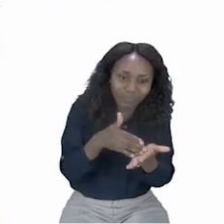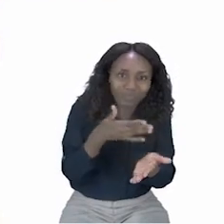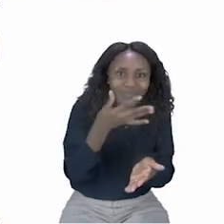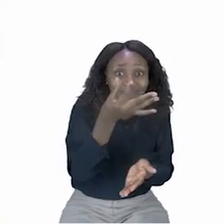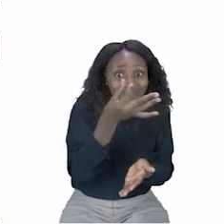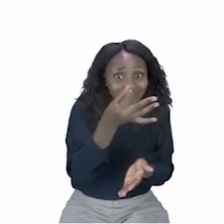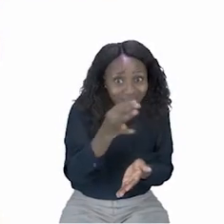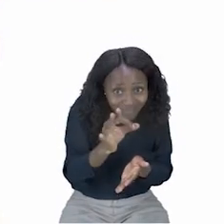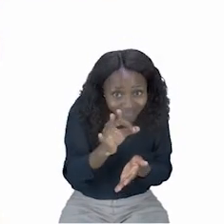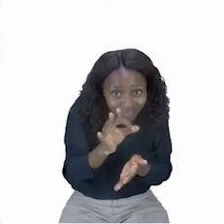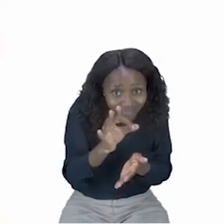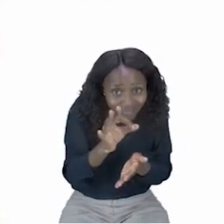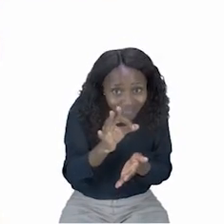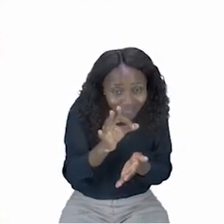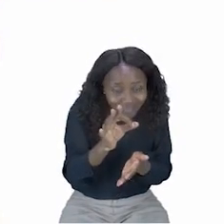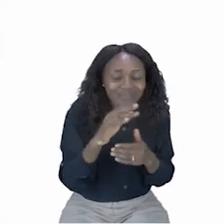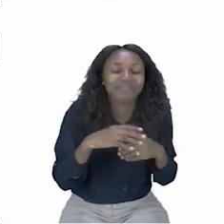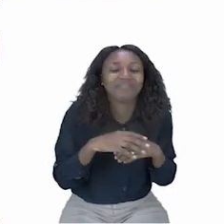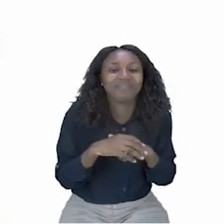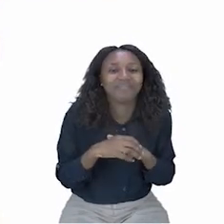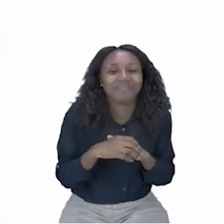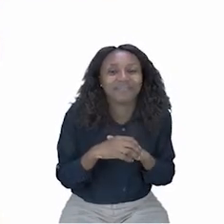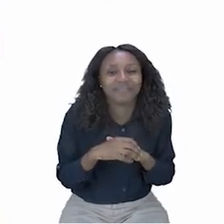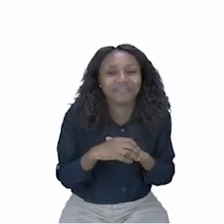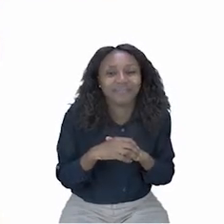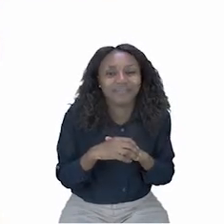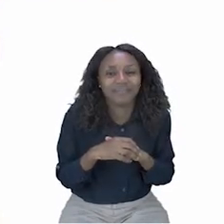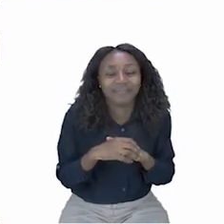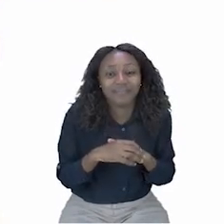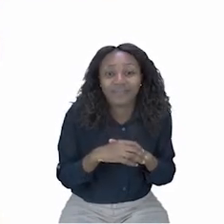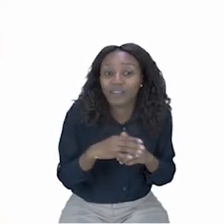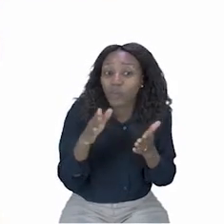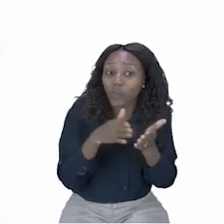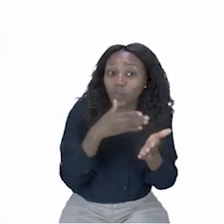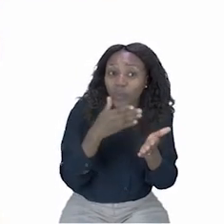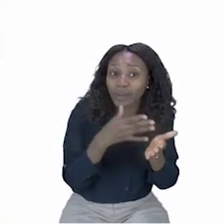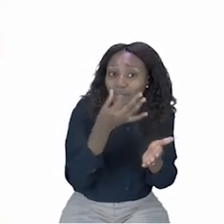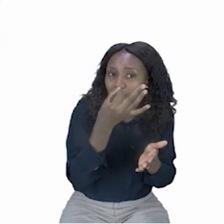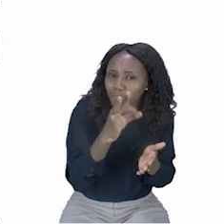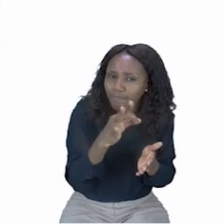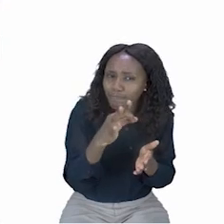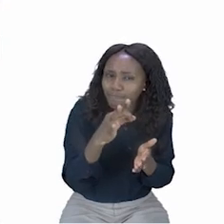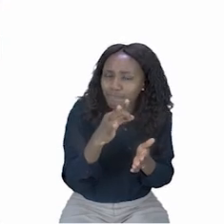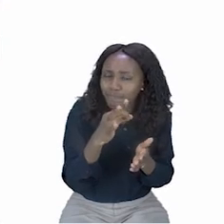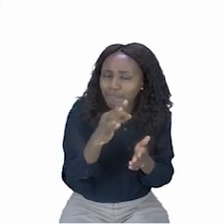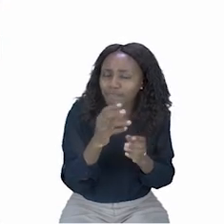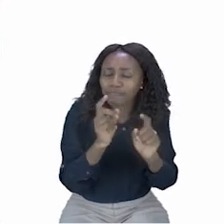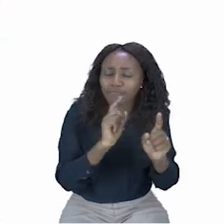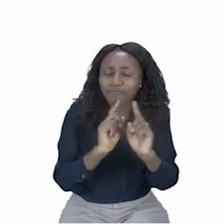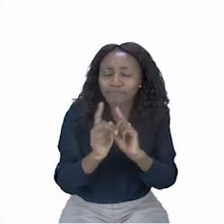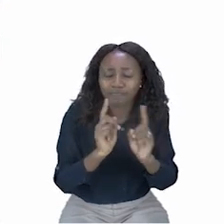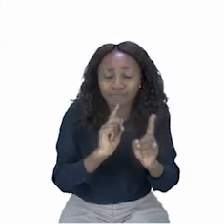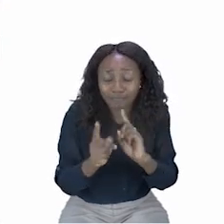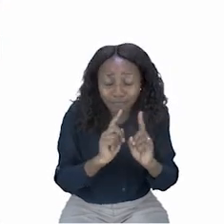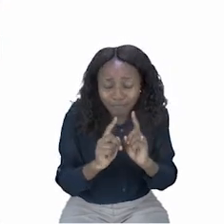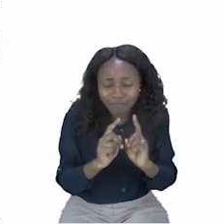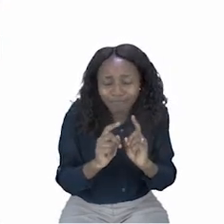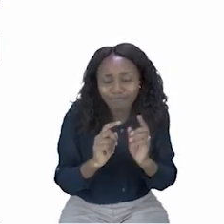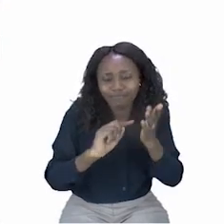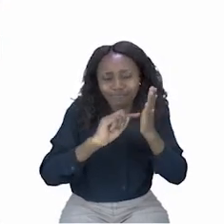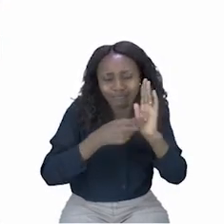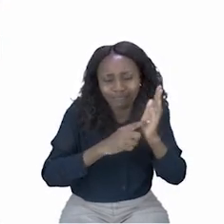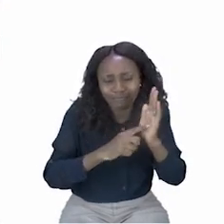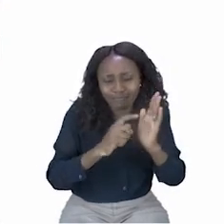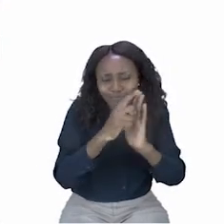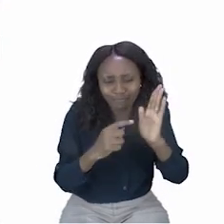last exercise. On page 9, we are talking about punctuation